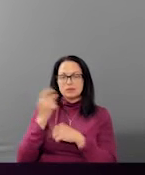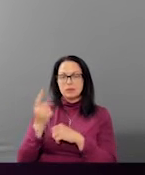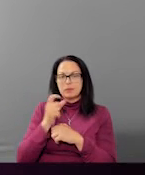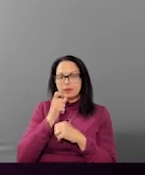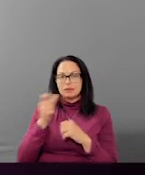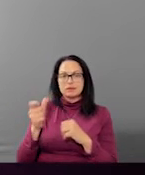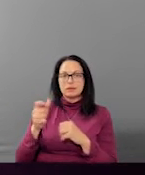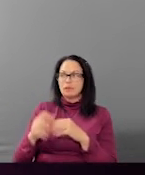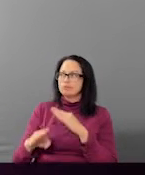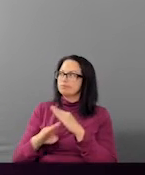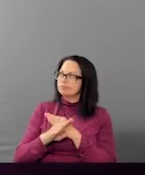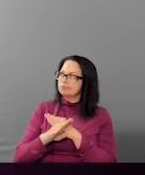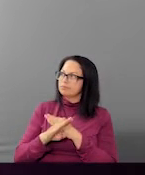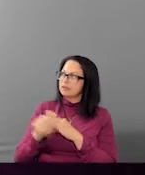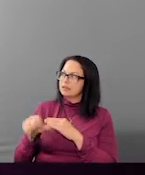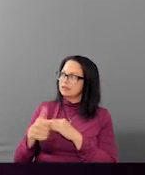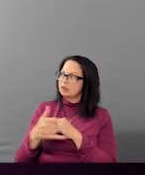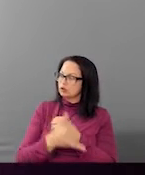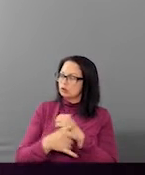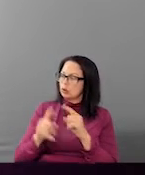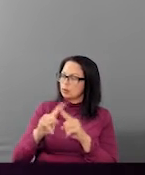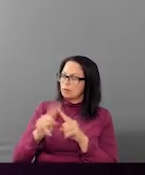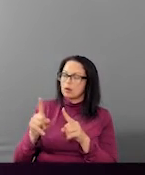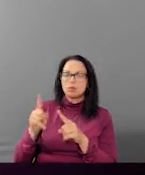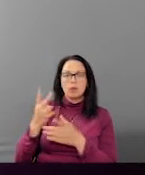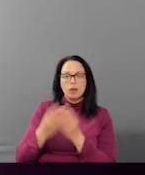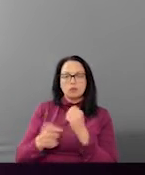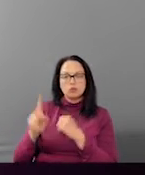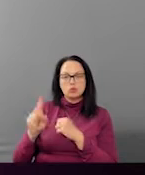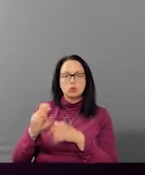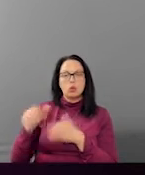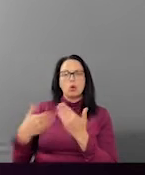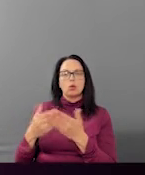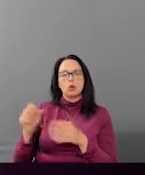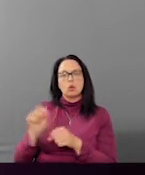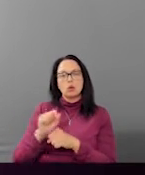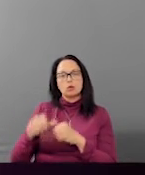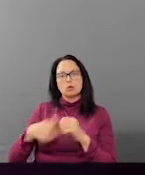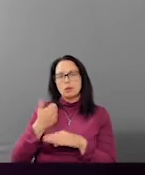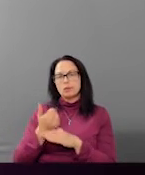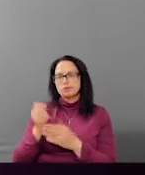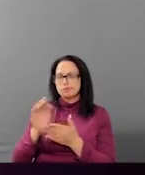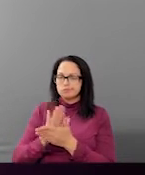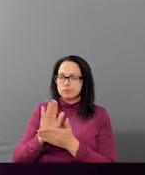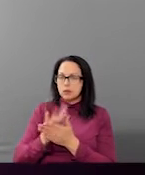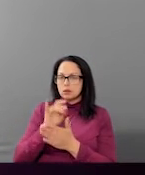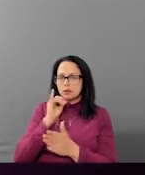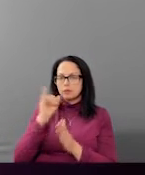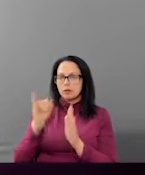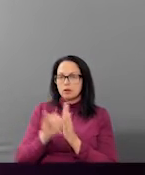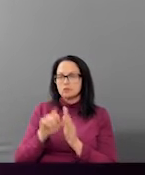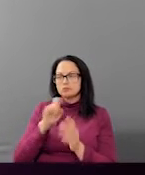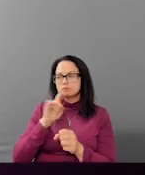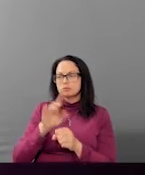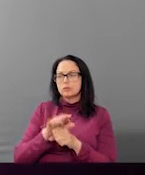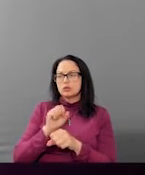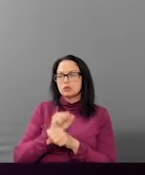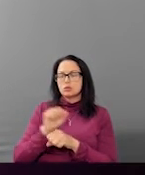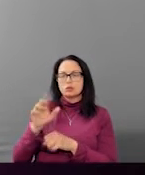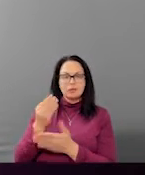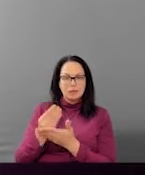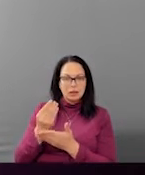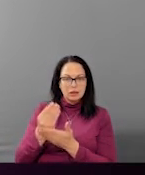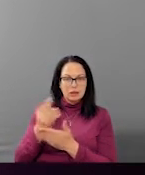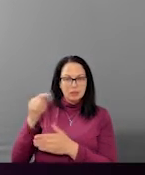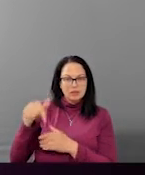country, and then you both have to do all of the work to get your papers in place, your identity verified to be able to send money. And in this